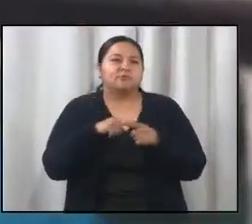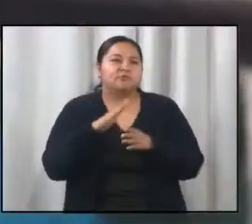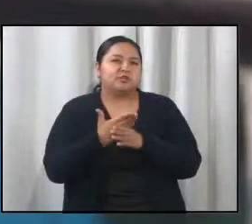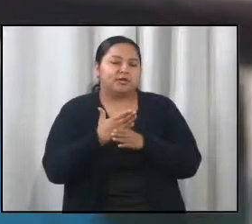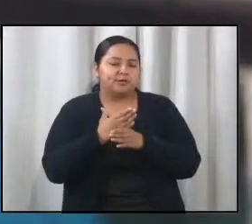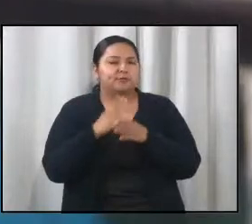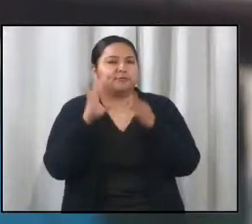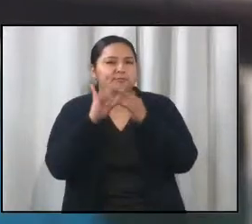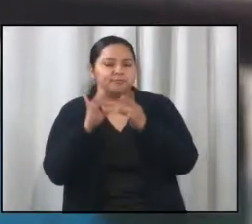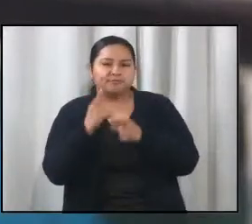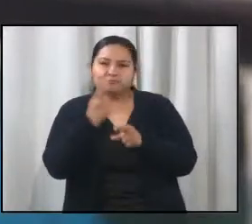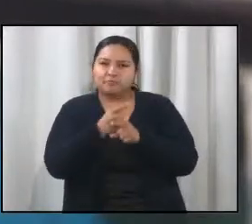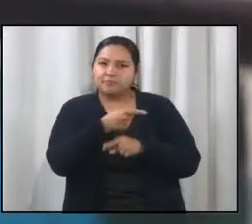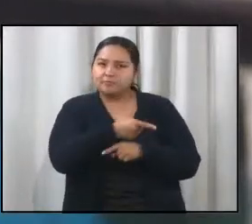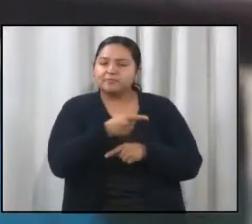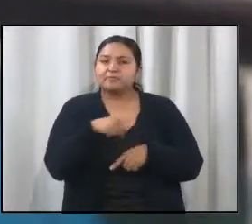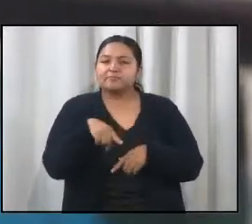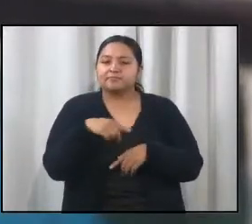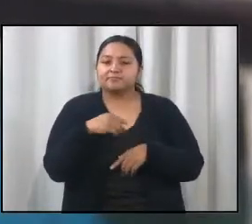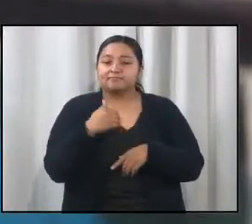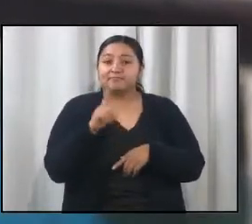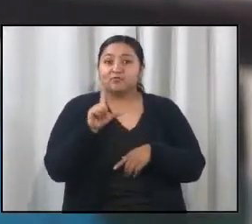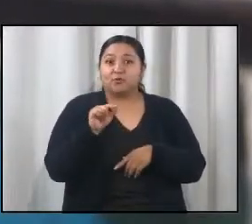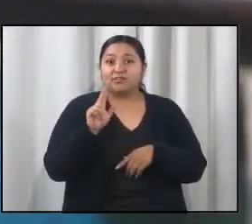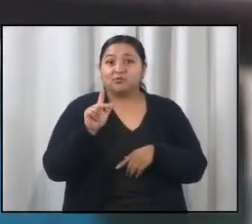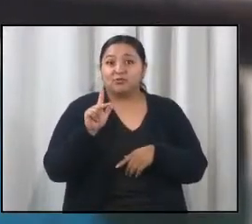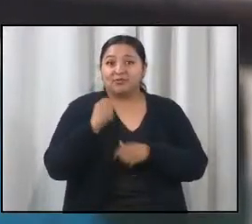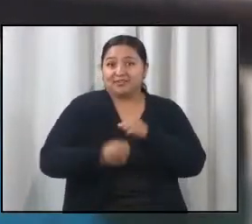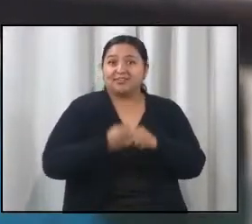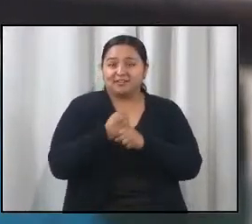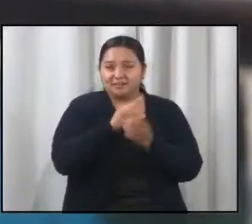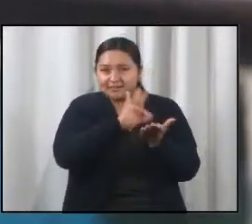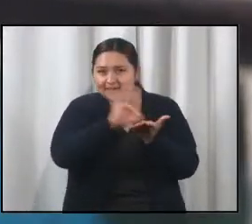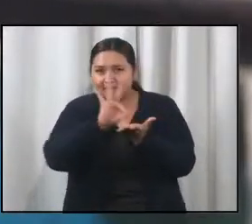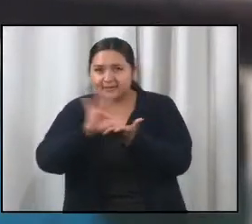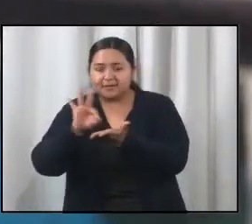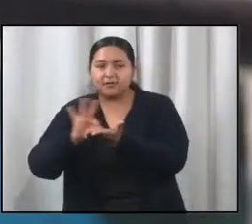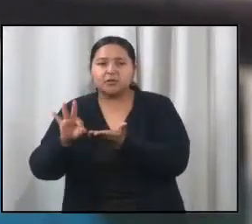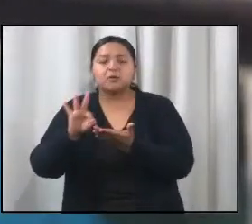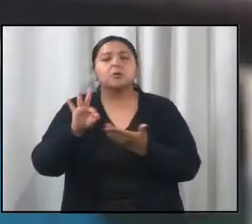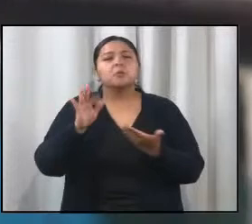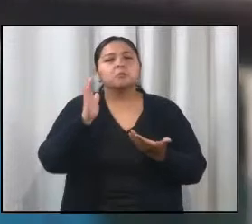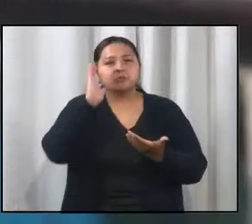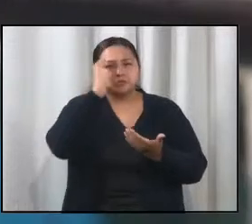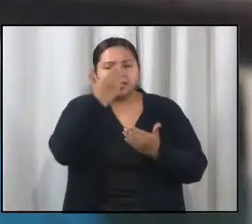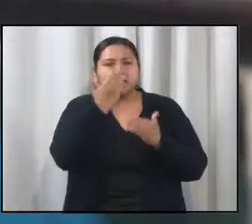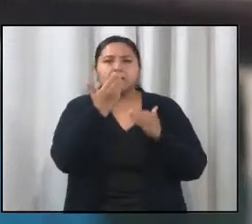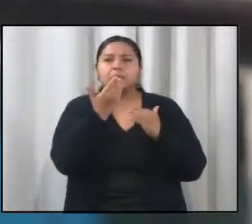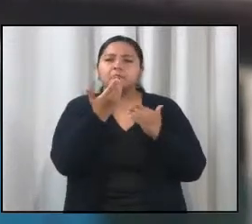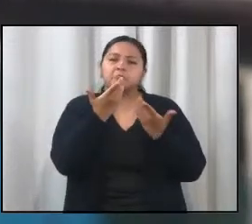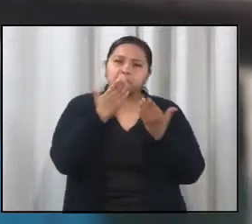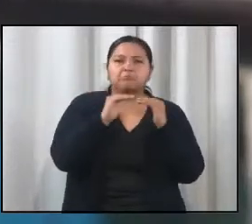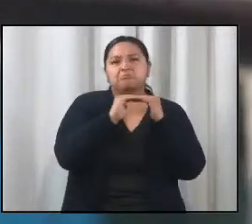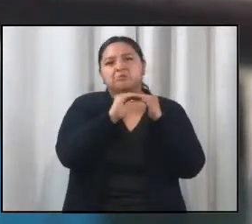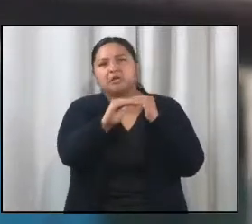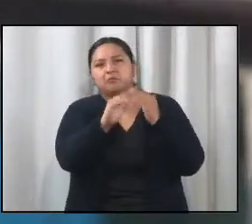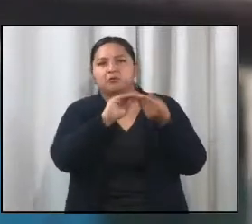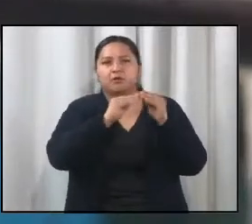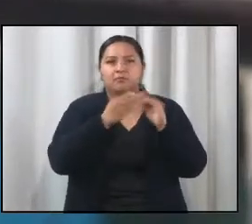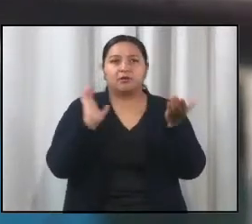Sure. As you covered, the 2023 count showed a relatively stable number when we compare to the